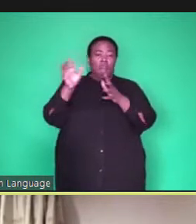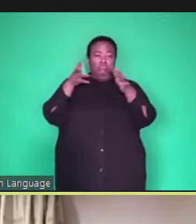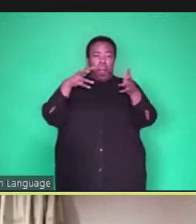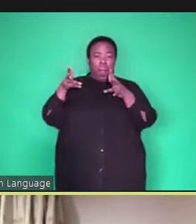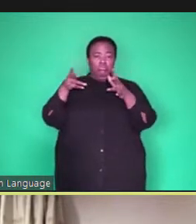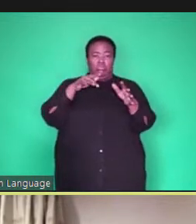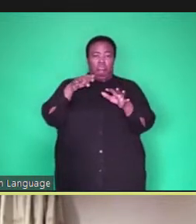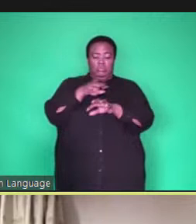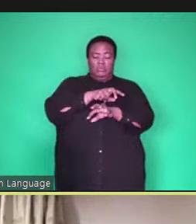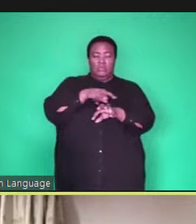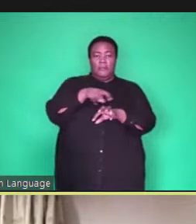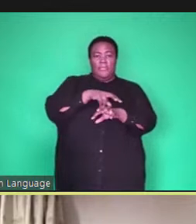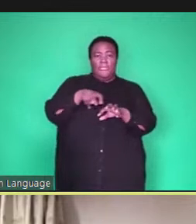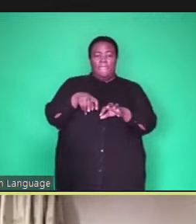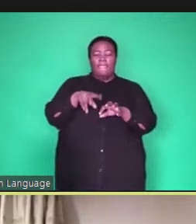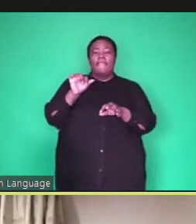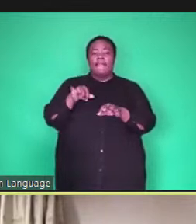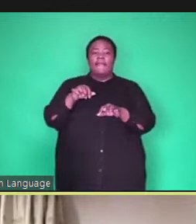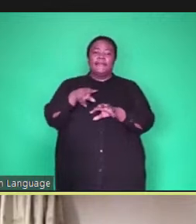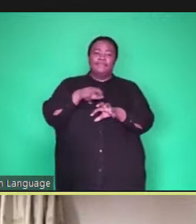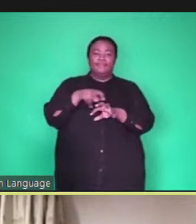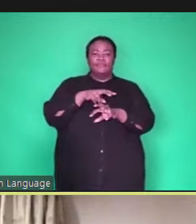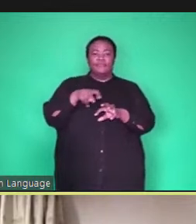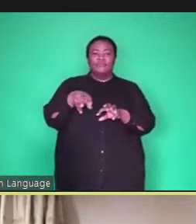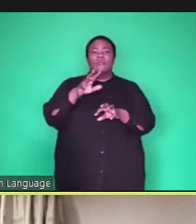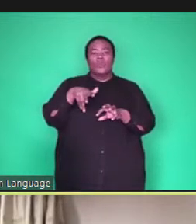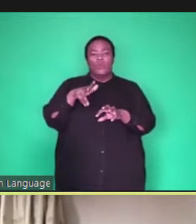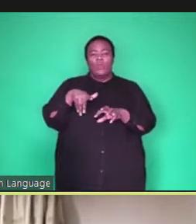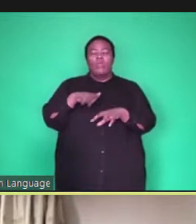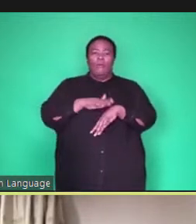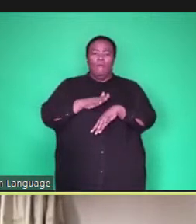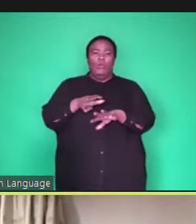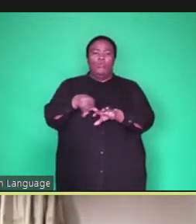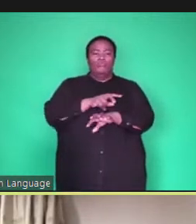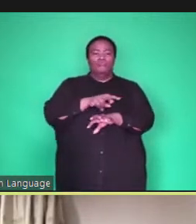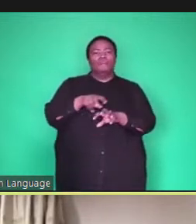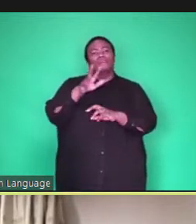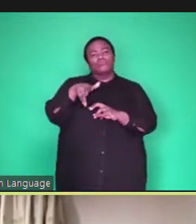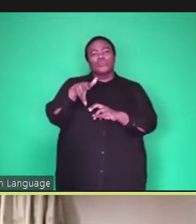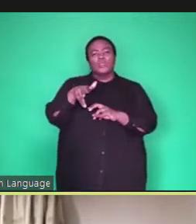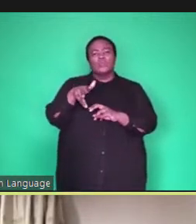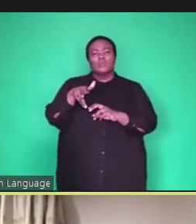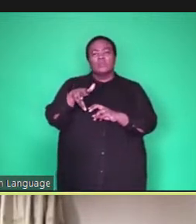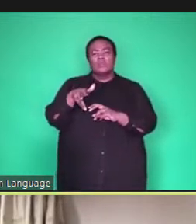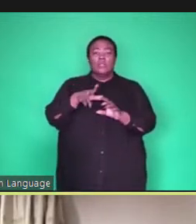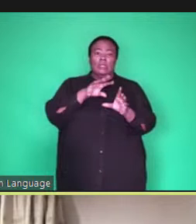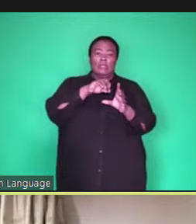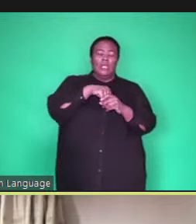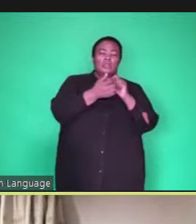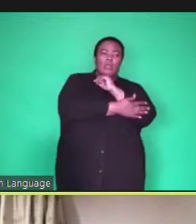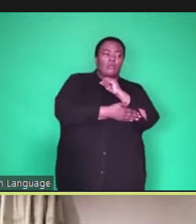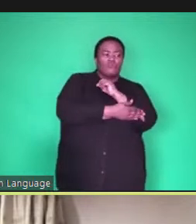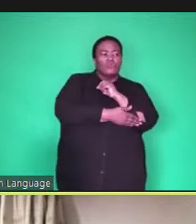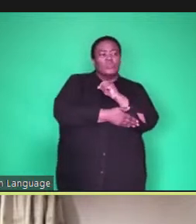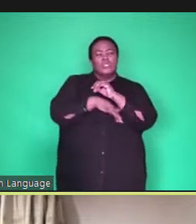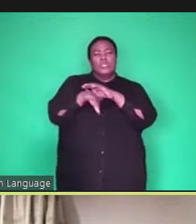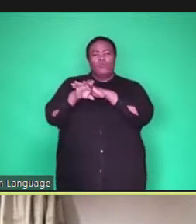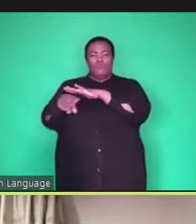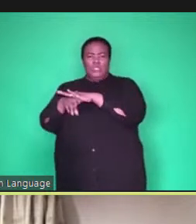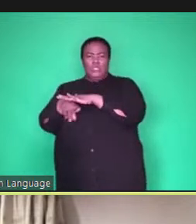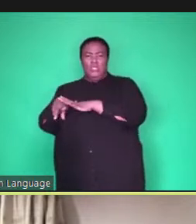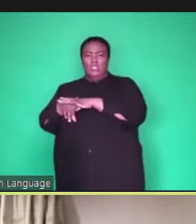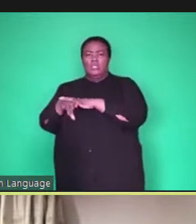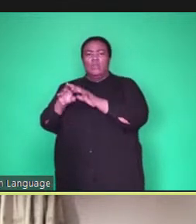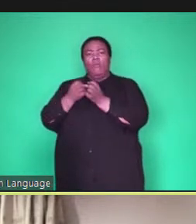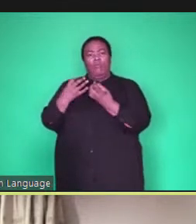climate change is and will drive far more migration within countries and regions, and that the bulk of this movement